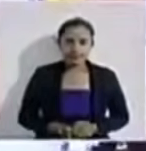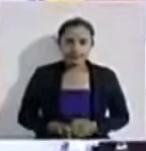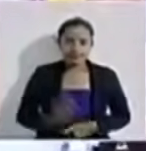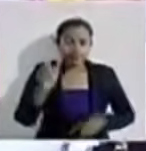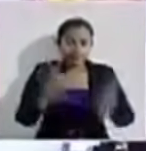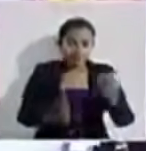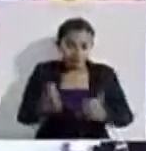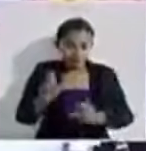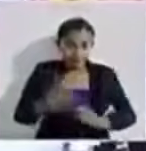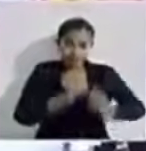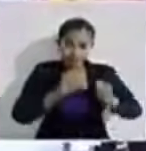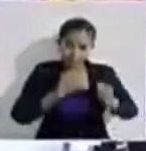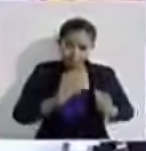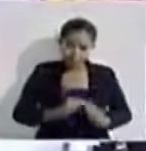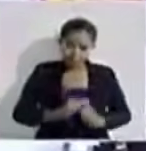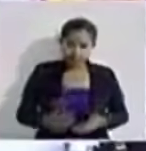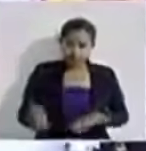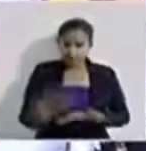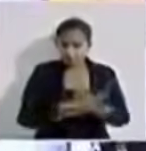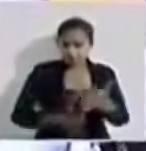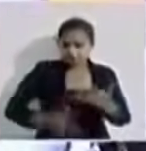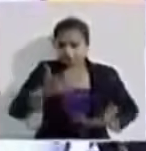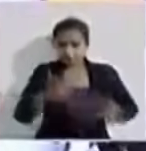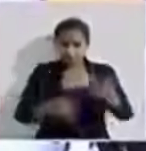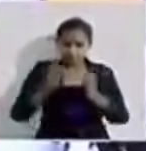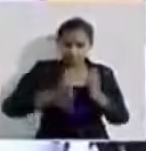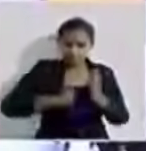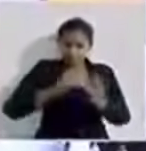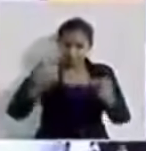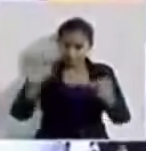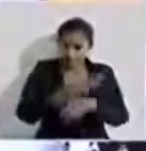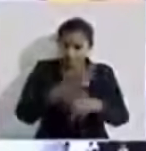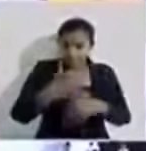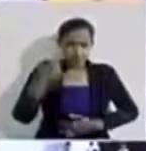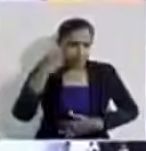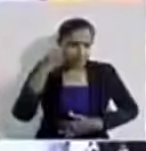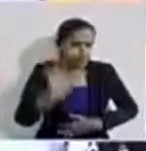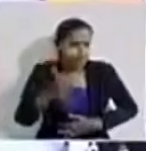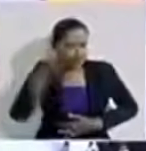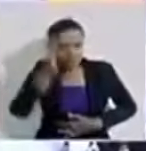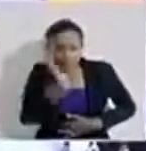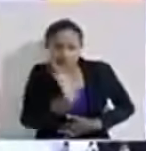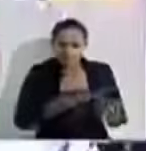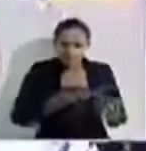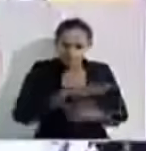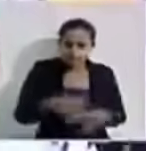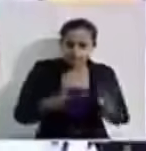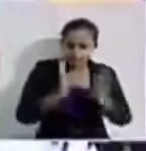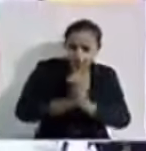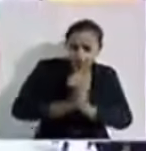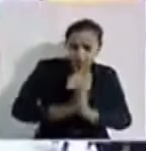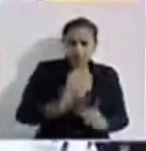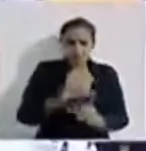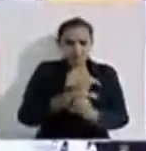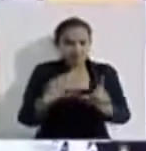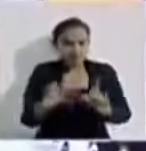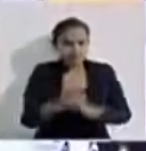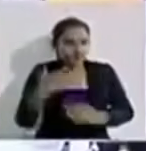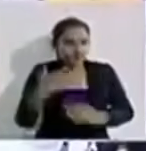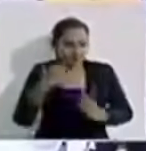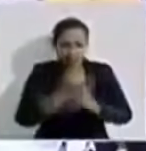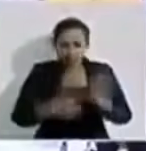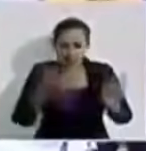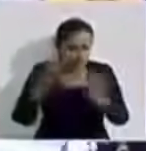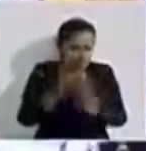and envy. They do not think about the nature, environment, religion, race or country. They only think about themselves. There